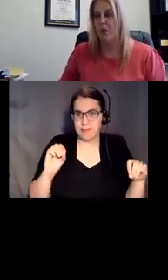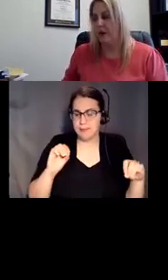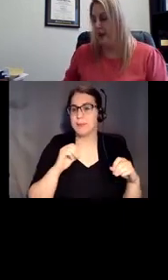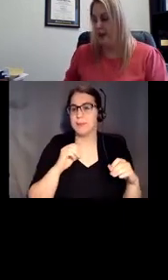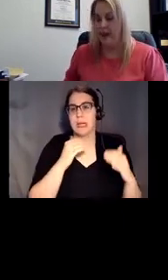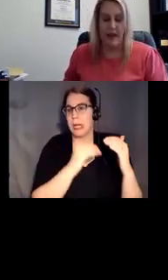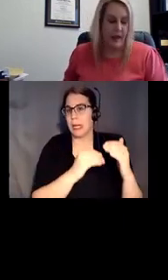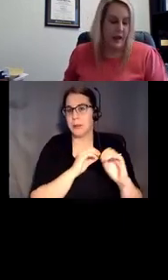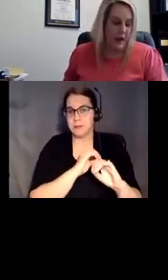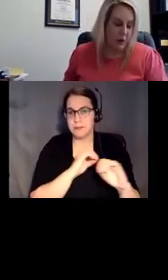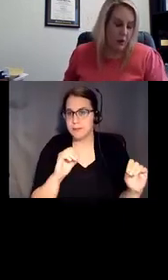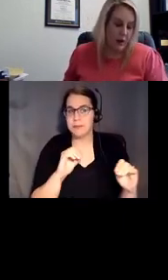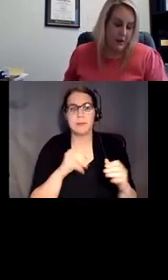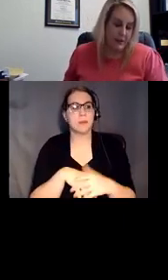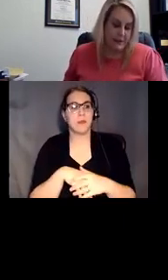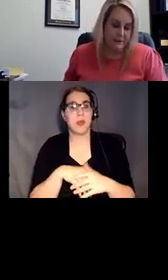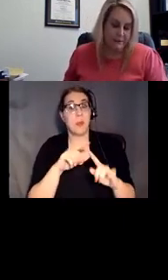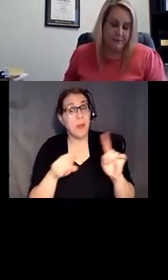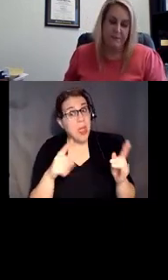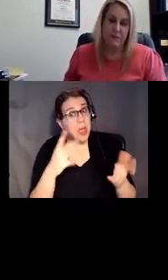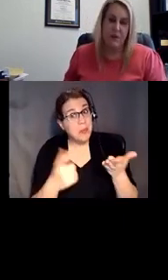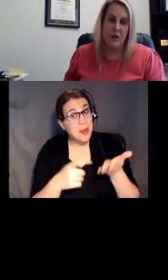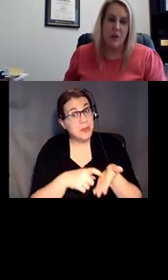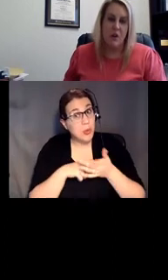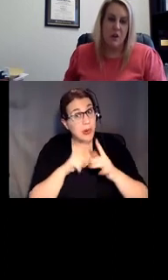tax reporting requirements.